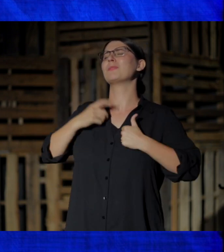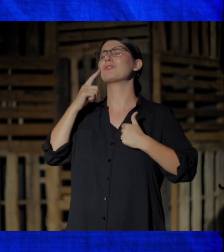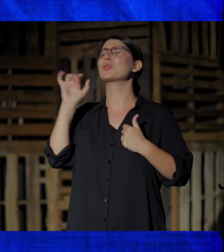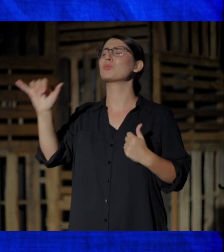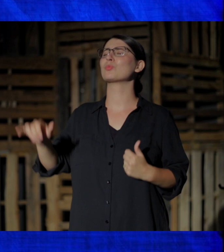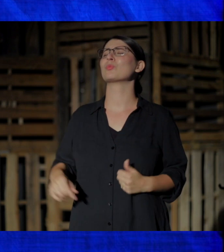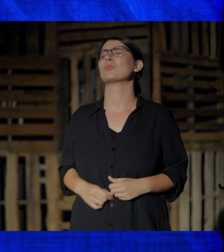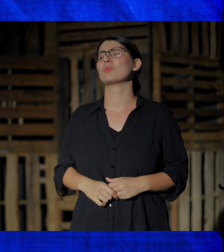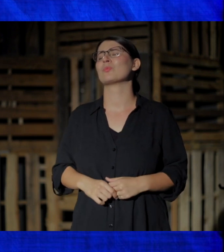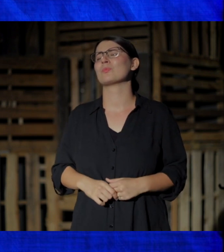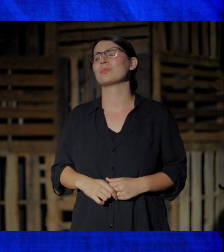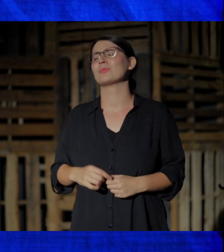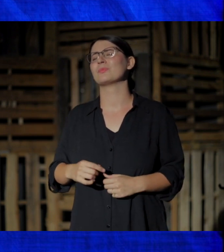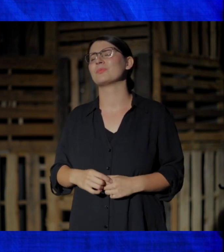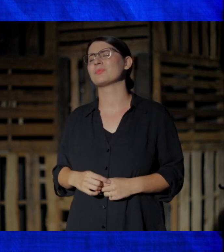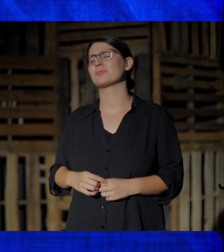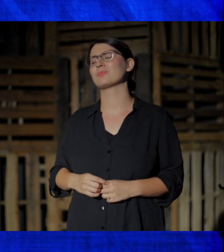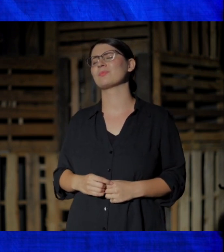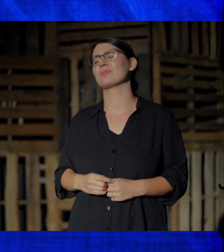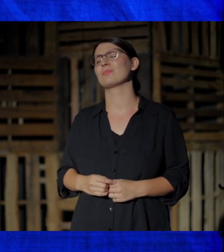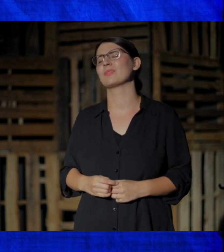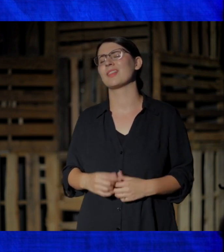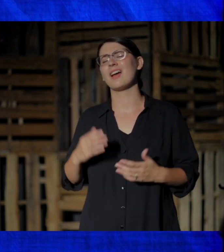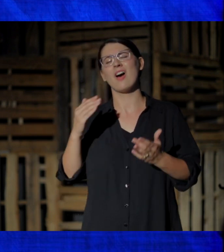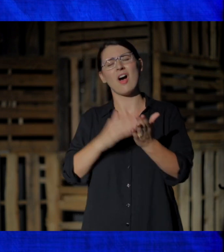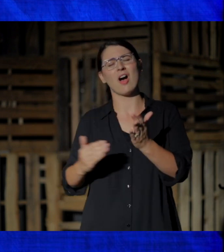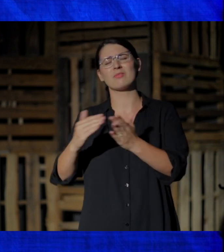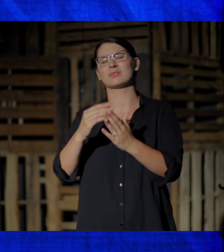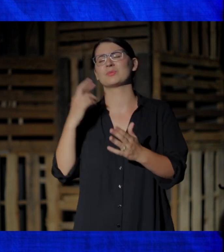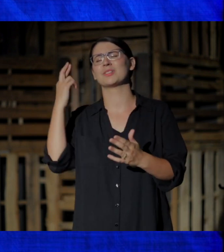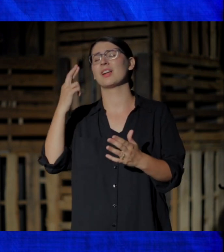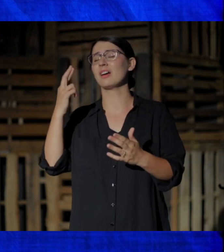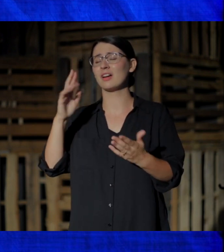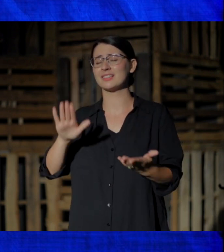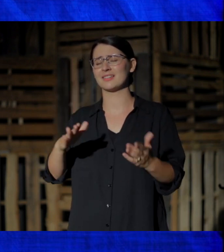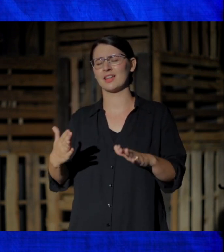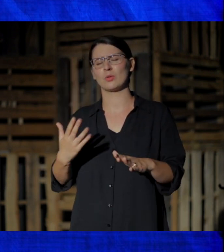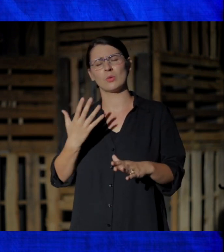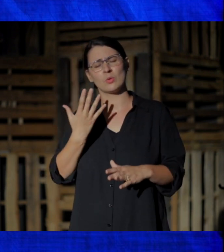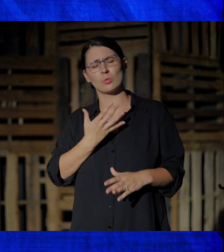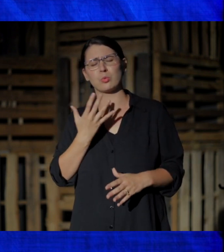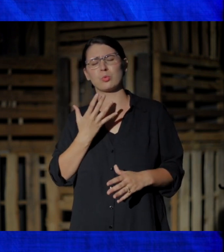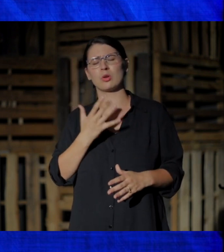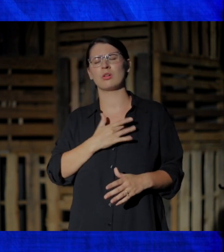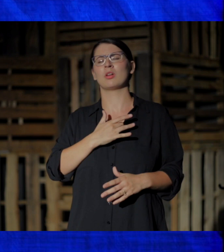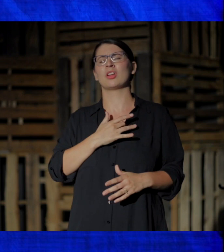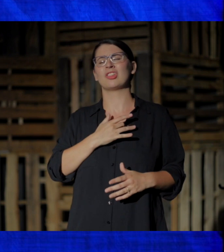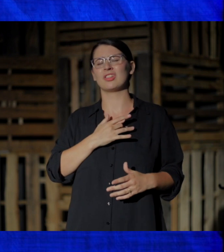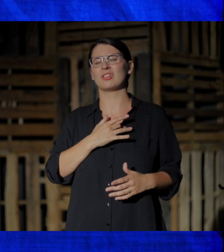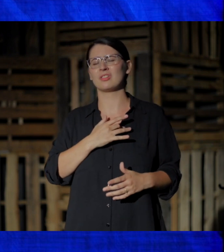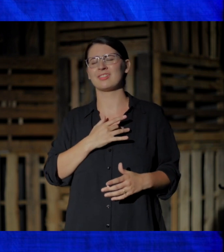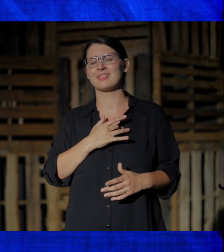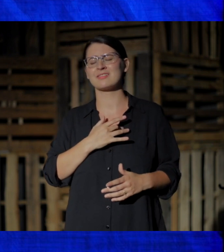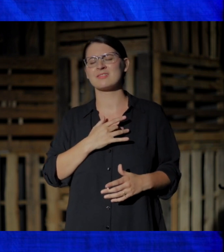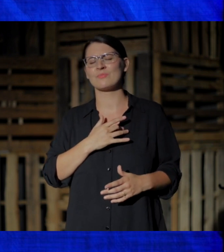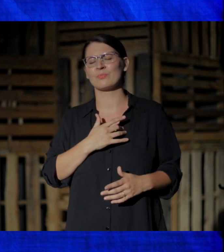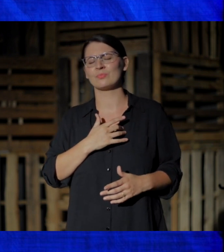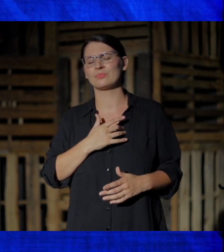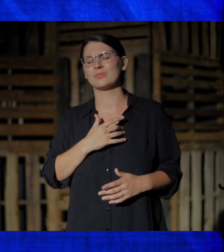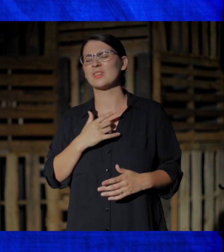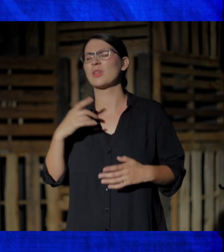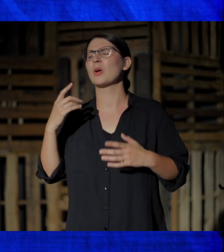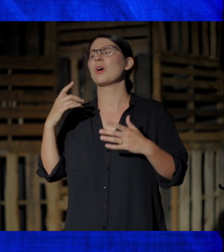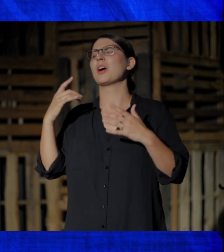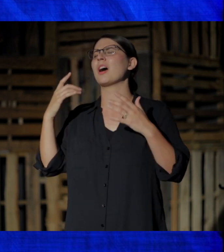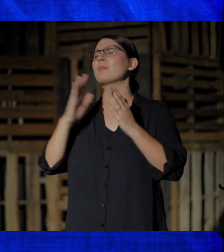All too often when death becomes very clear for what it is. And so, Lord, today I pray that you would encourage us and give us real